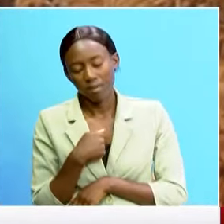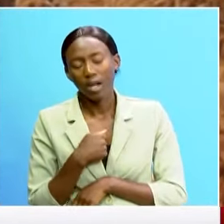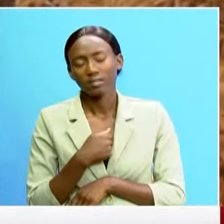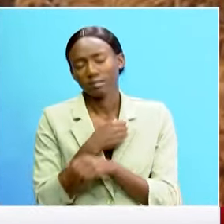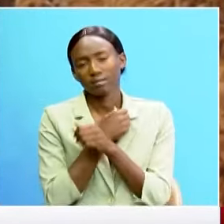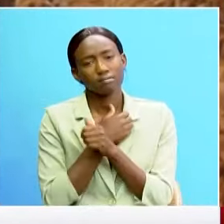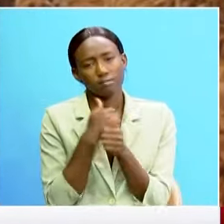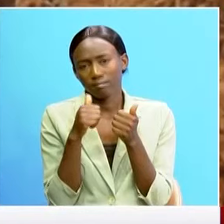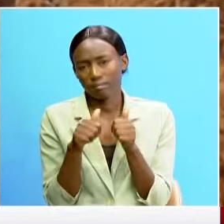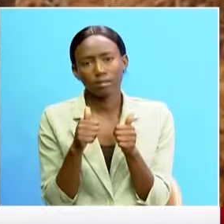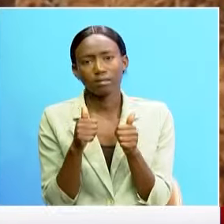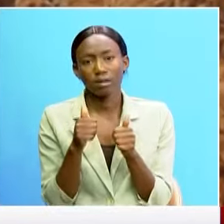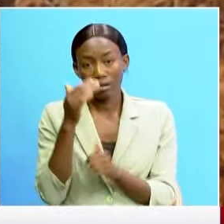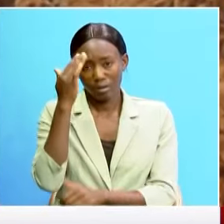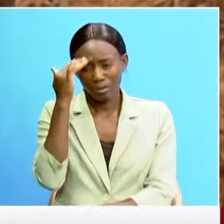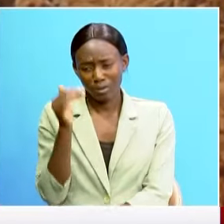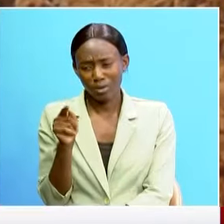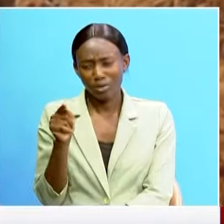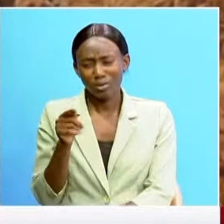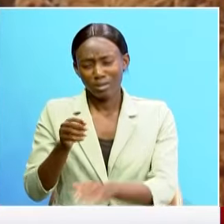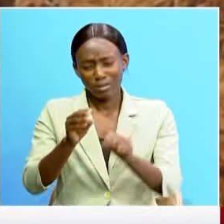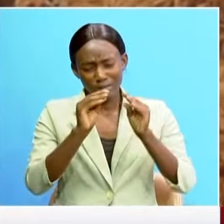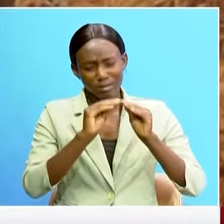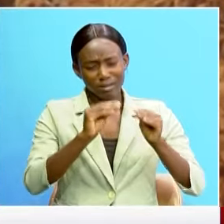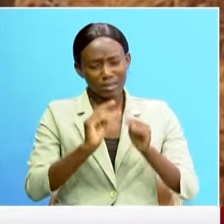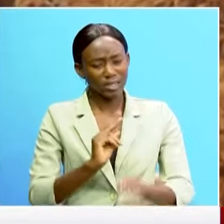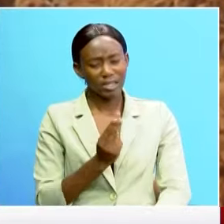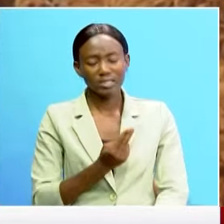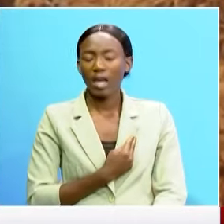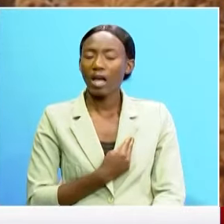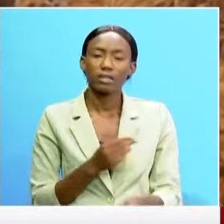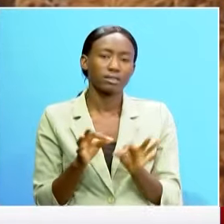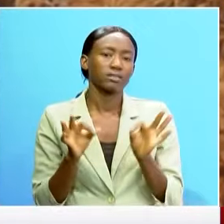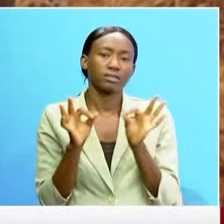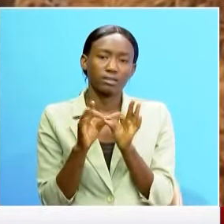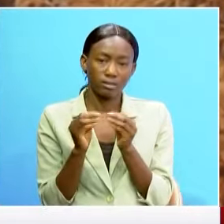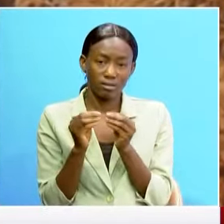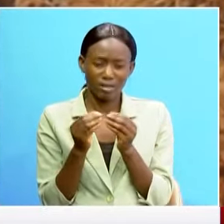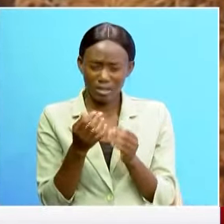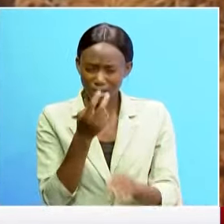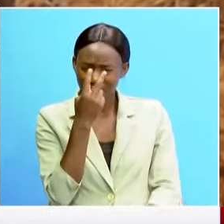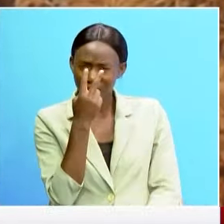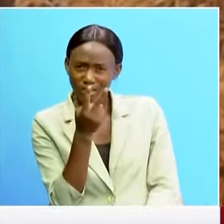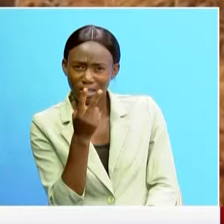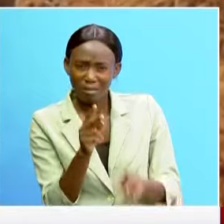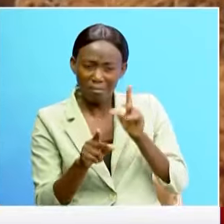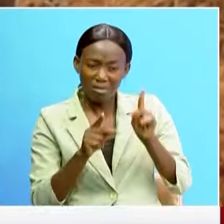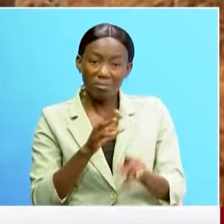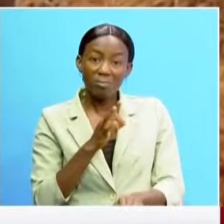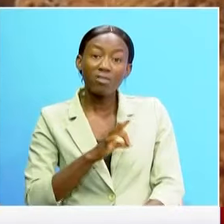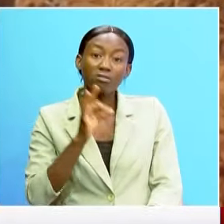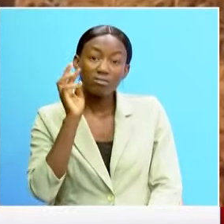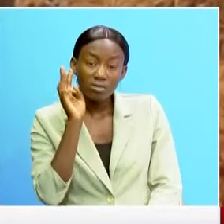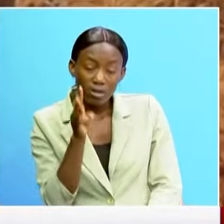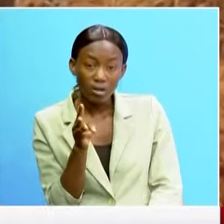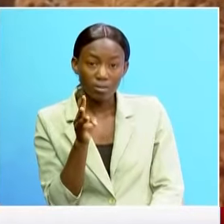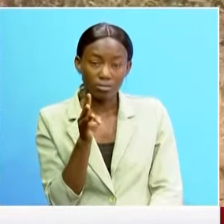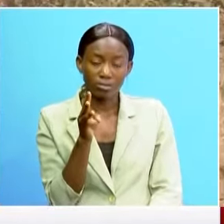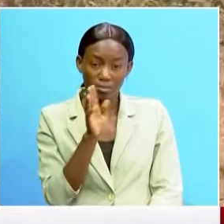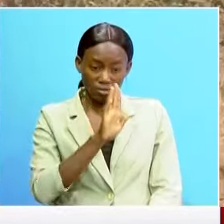taikonda chifwa bamene batipunzisa takundira nawo taona kuti bantu bazita benefiti pa resources